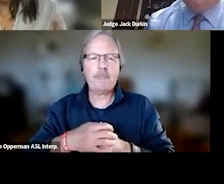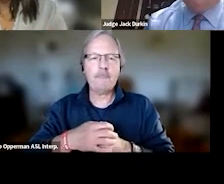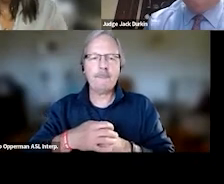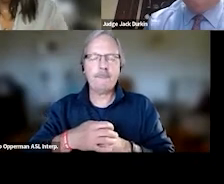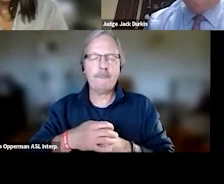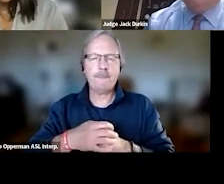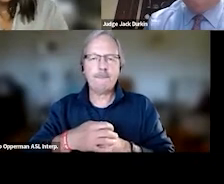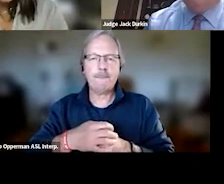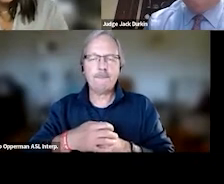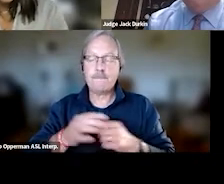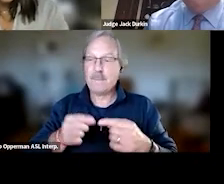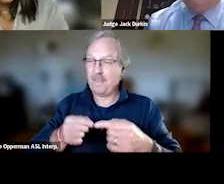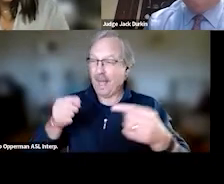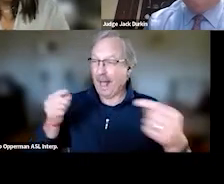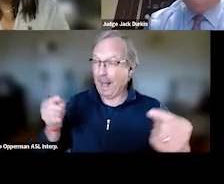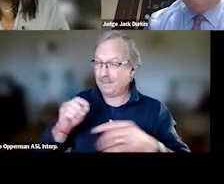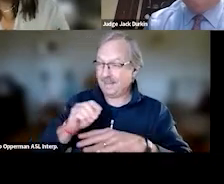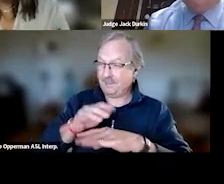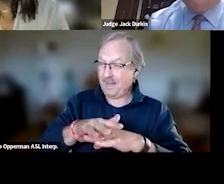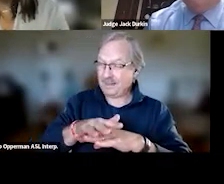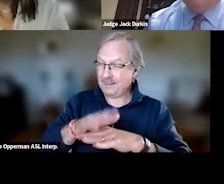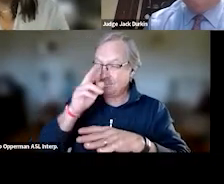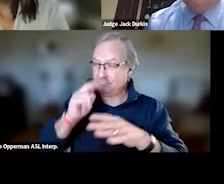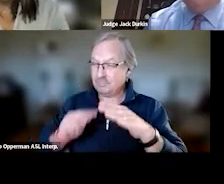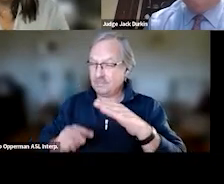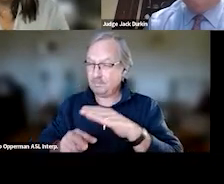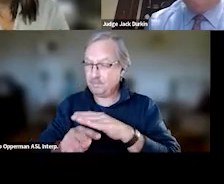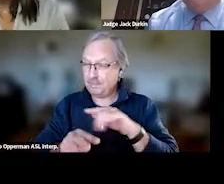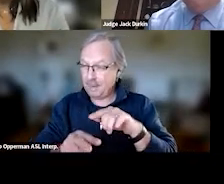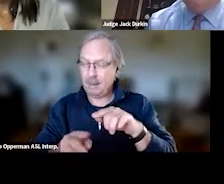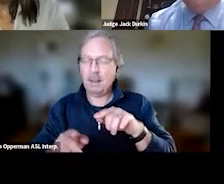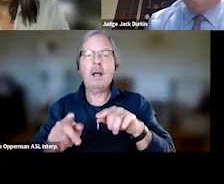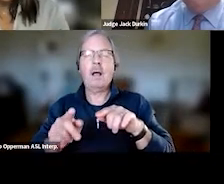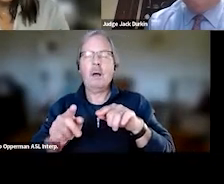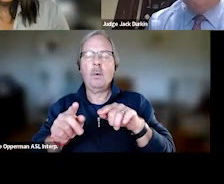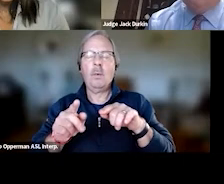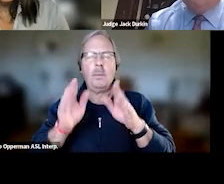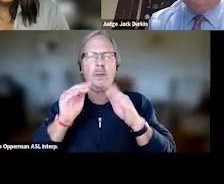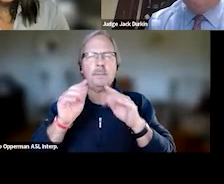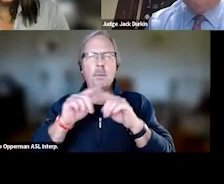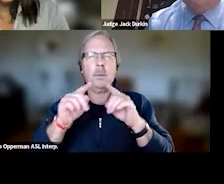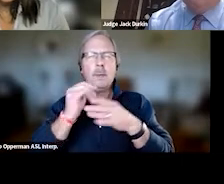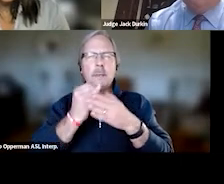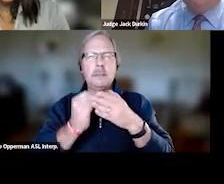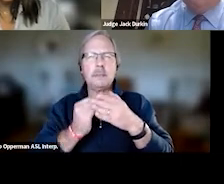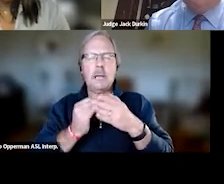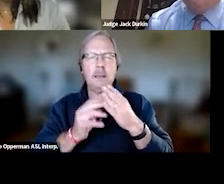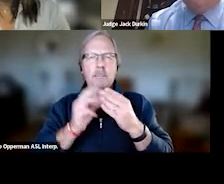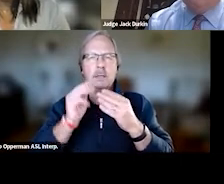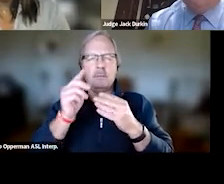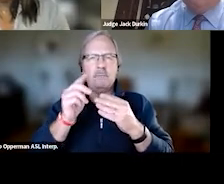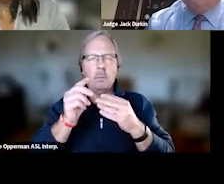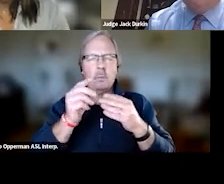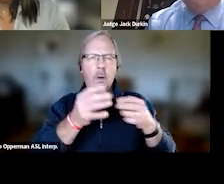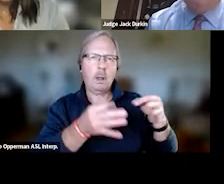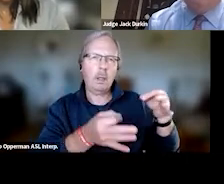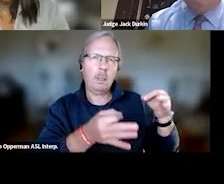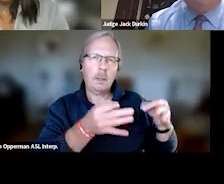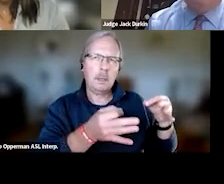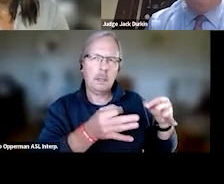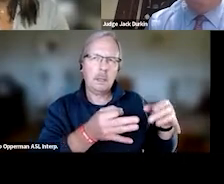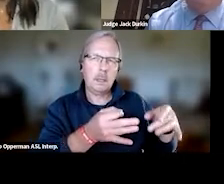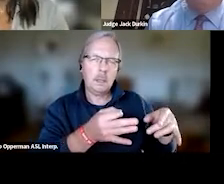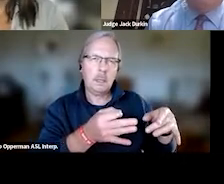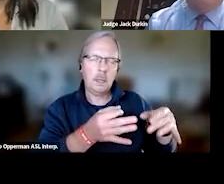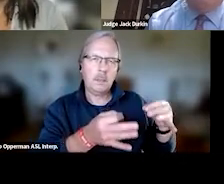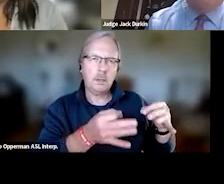sort of the opposite effect is anticipated. Like, we expected in designing the Project Echo for the judiciary, like that the judges would take